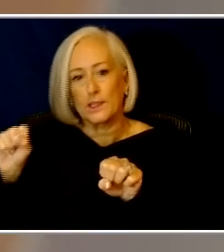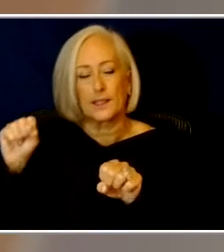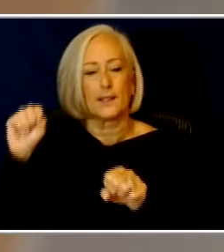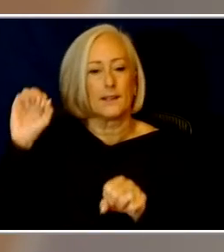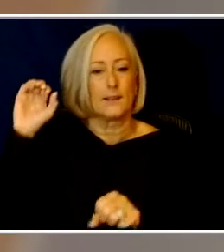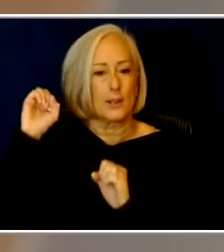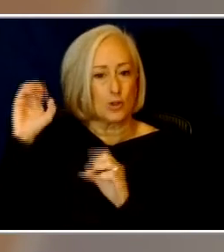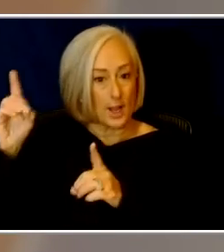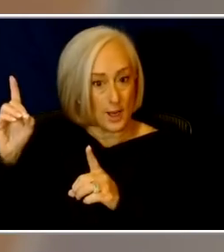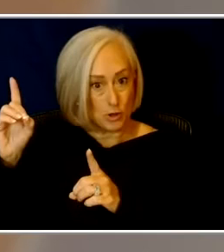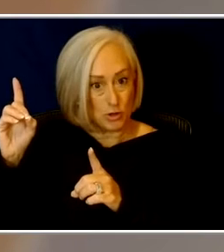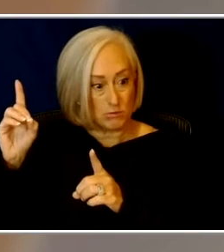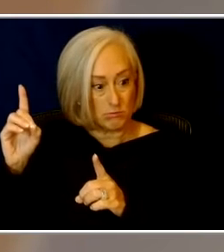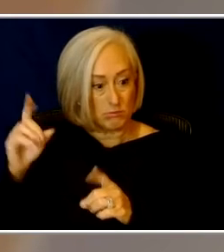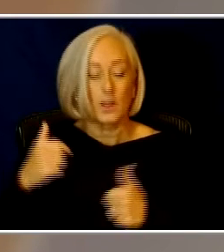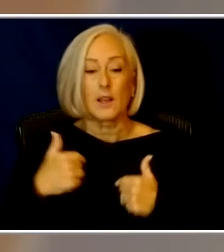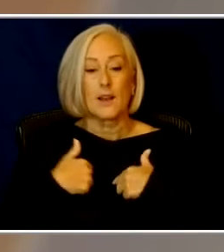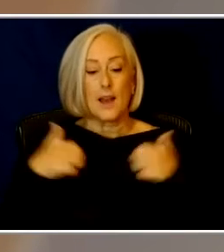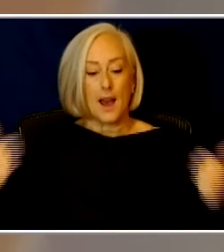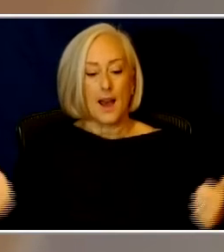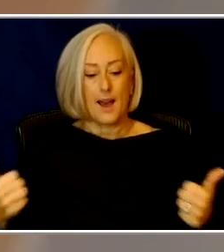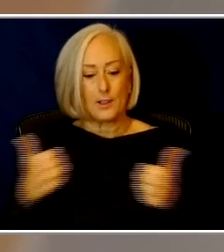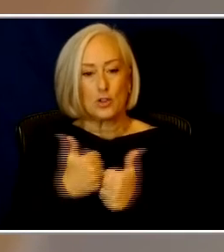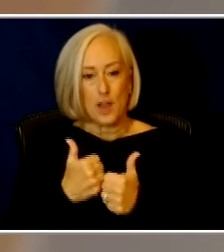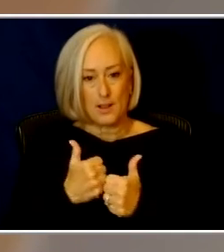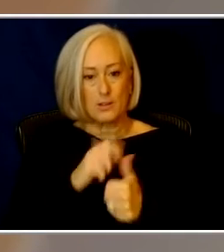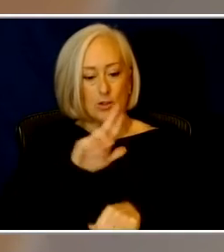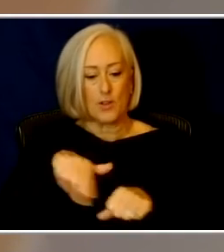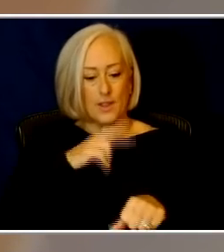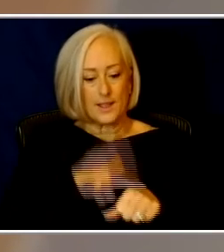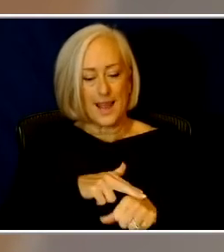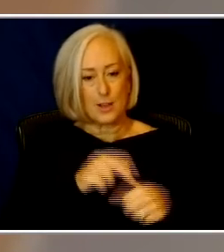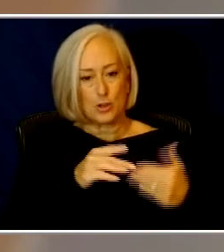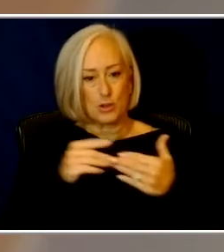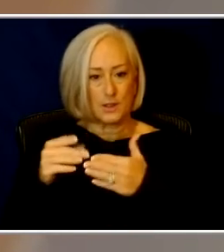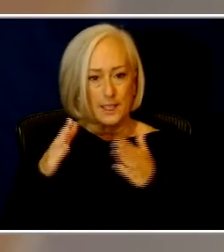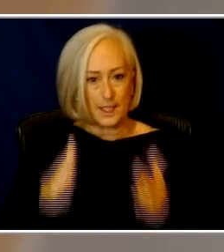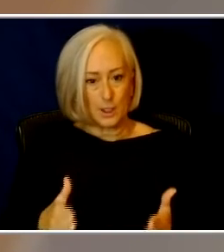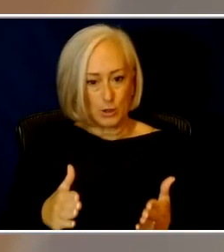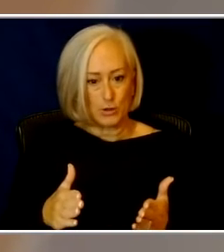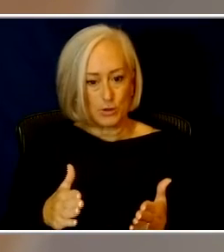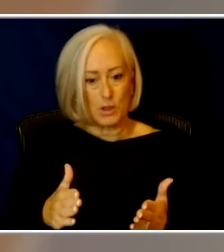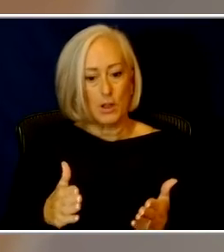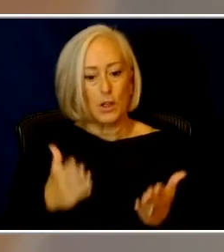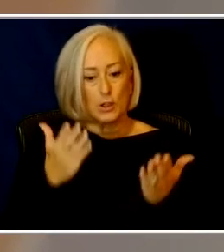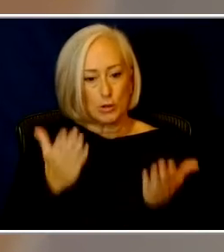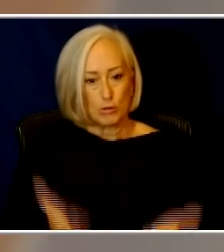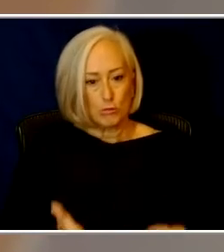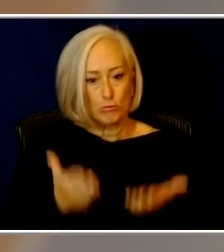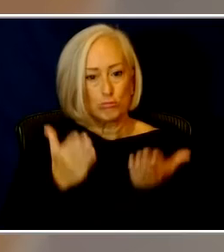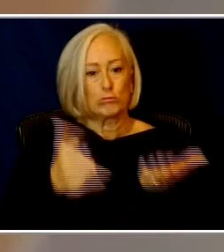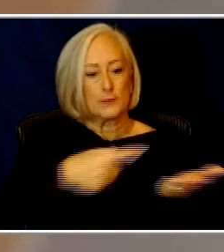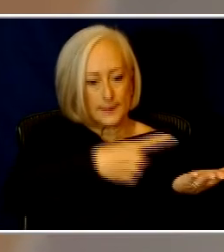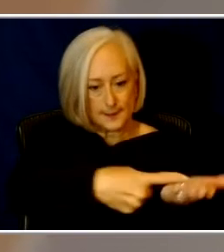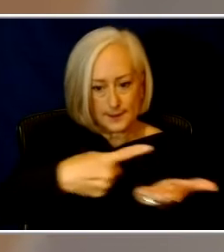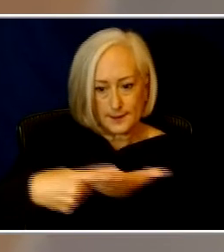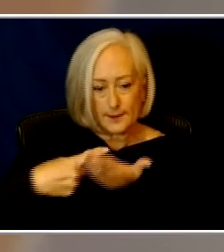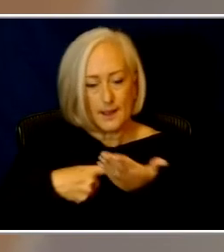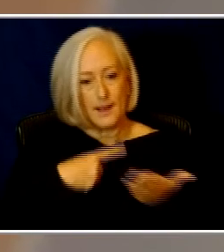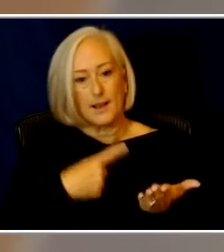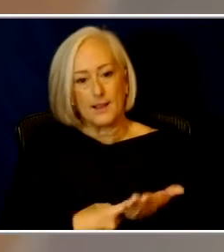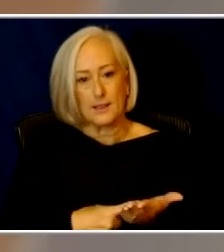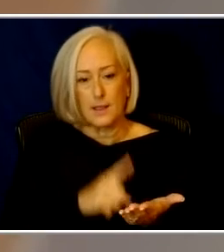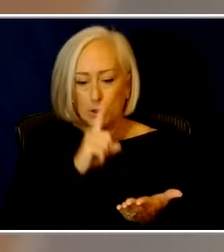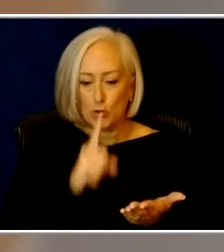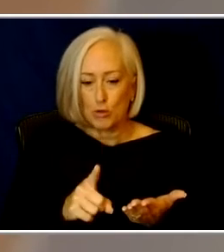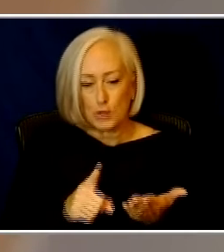would challenge our national leaders to bring this to the forefront, to develop an appetite to better